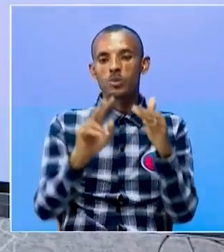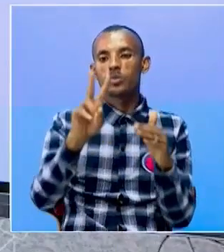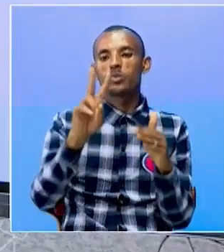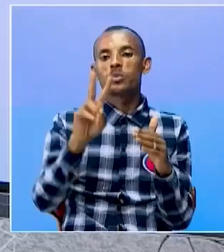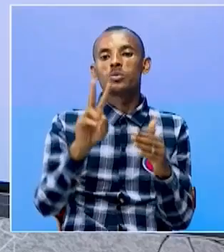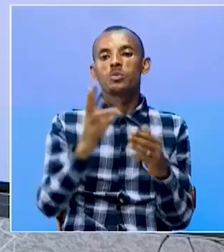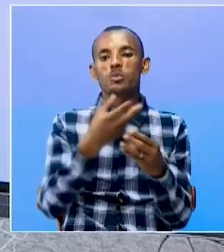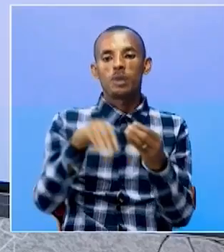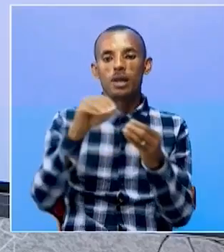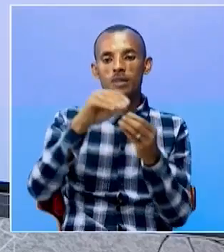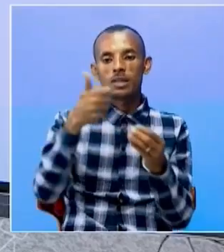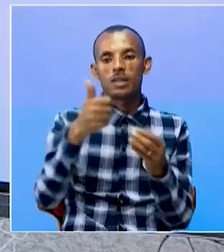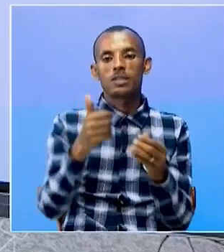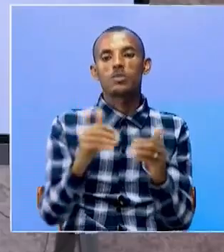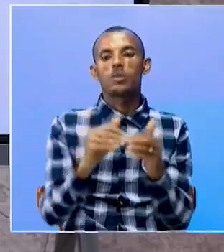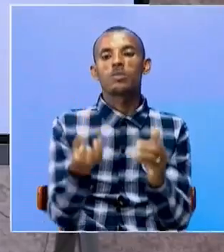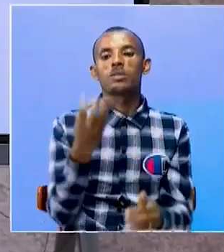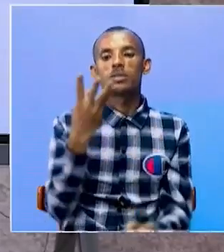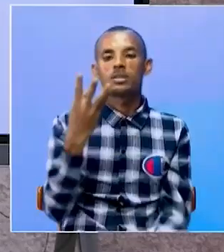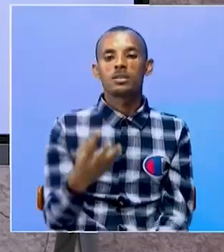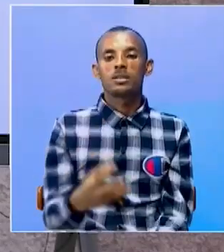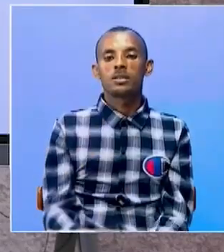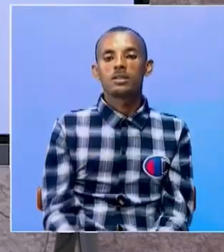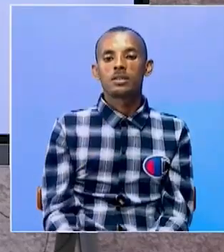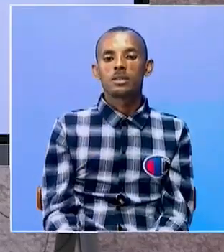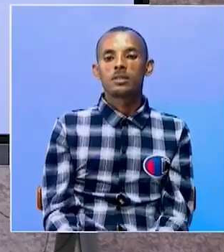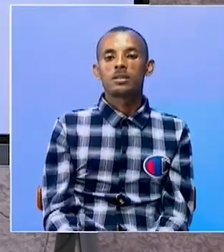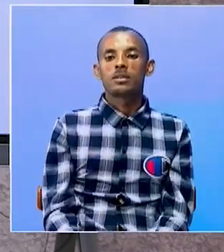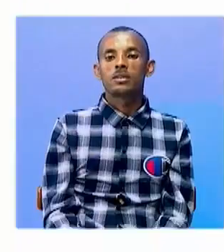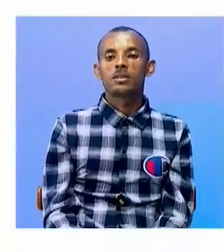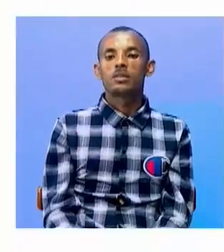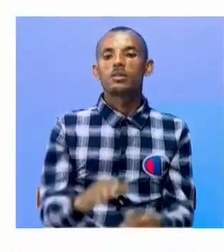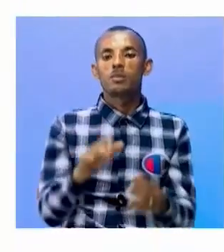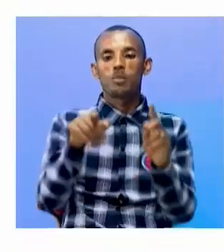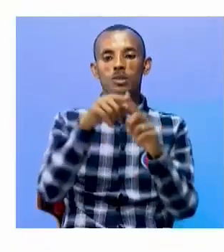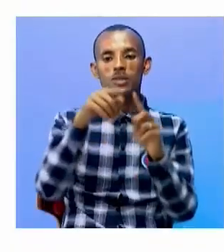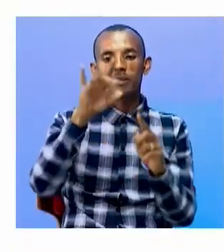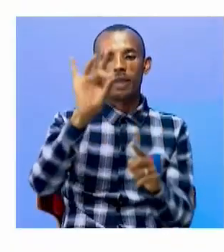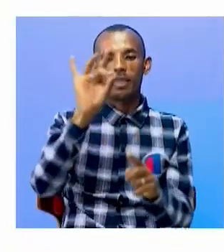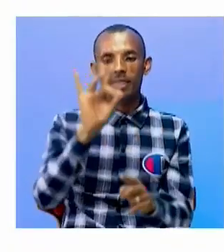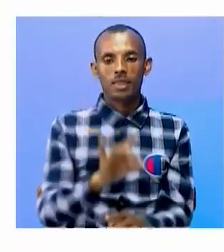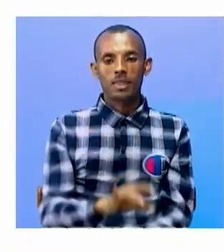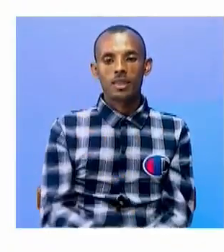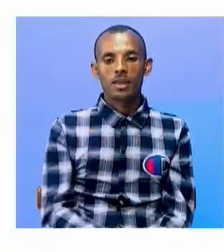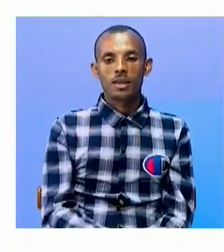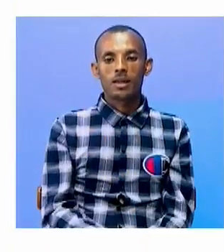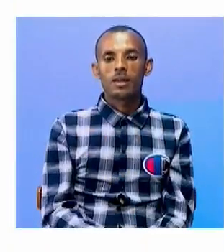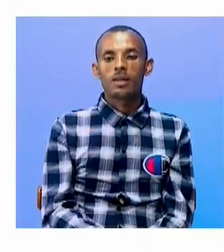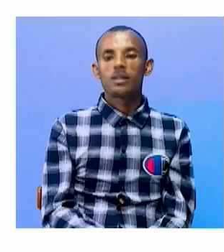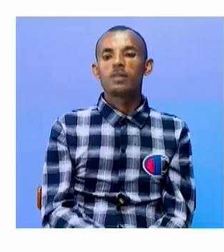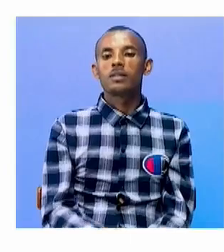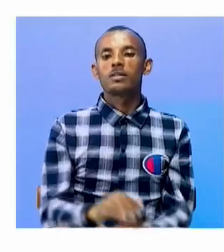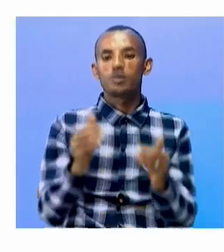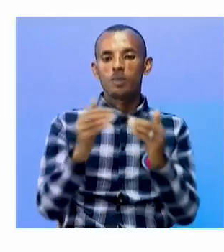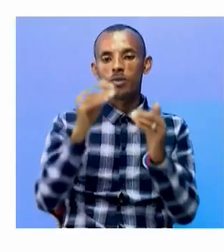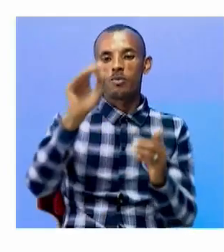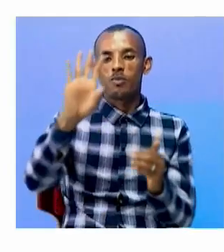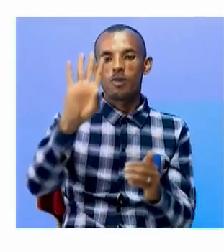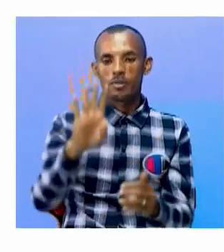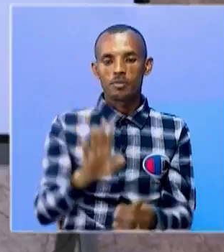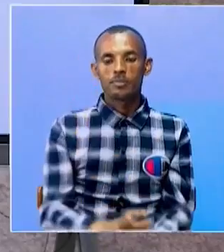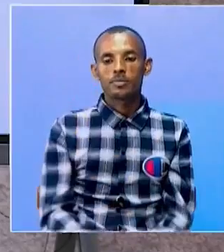-2 plus 10 is this? Good, it is +8 is equal to